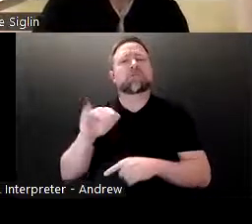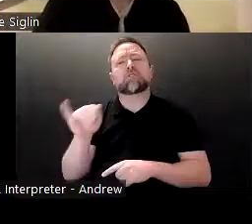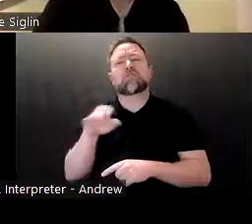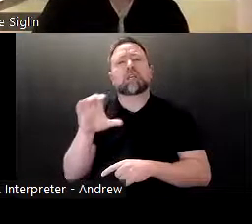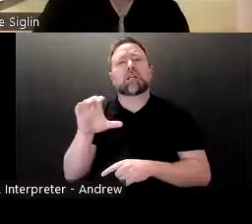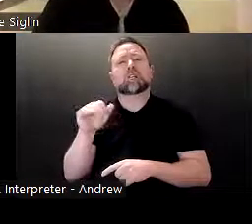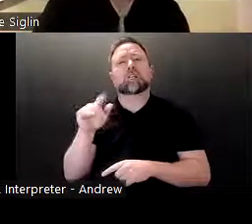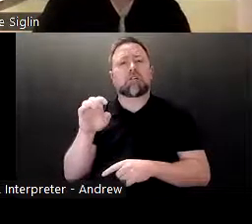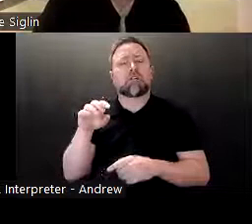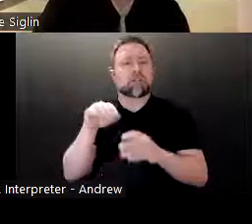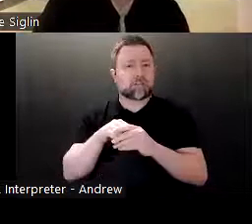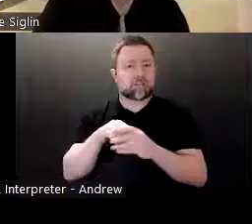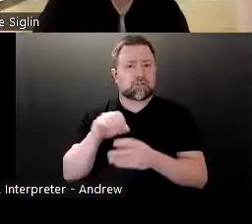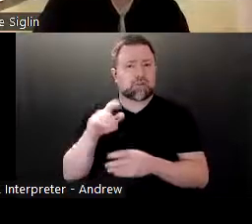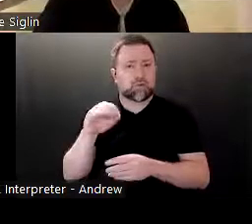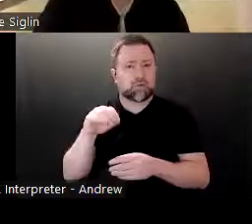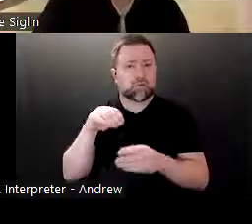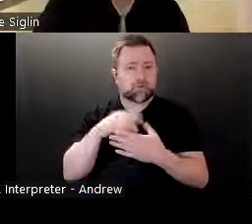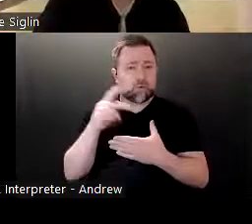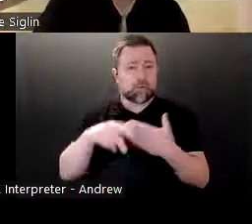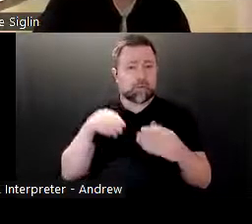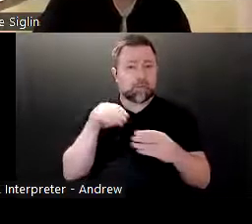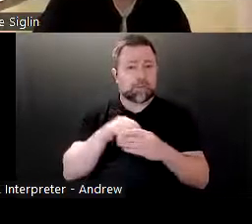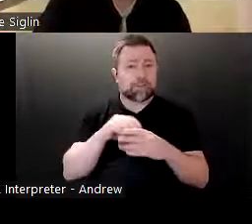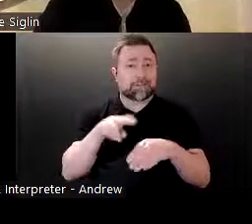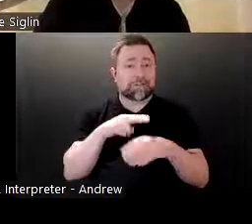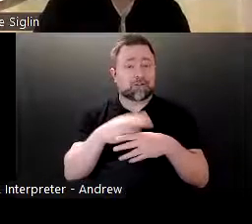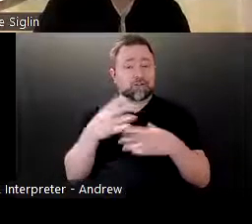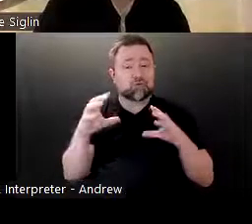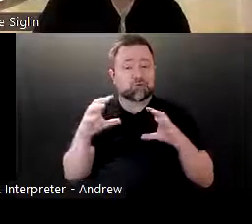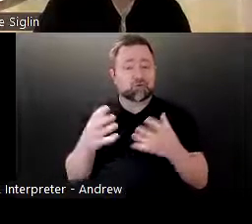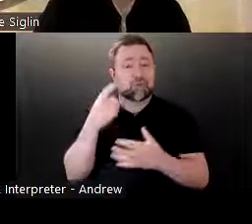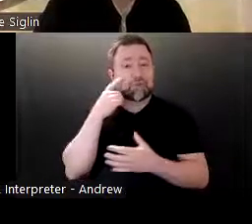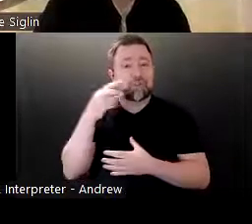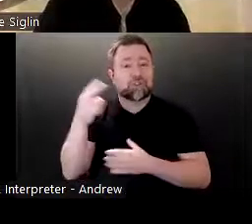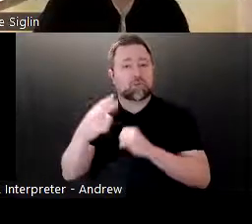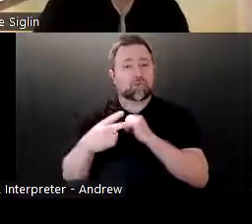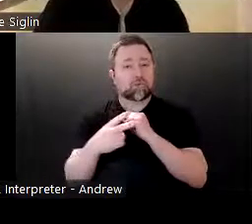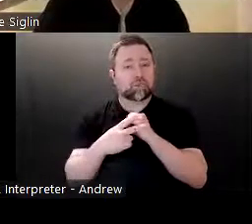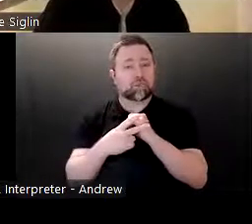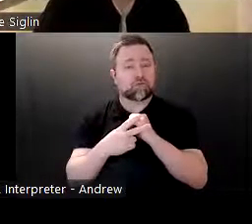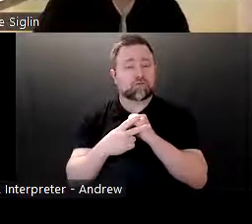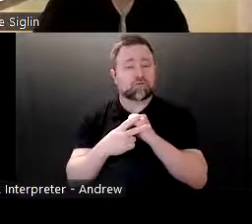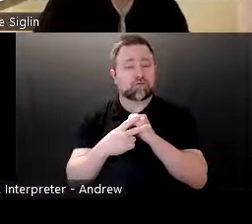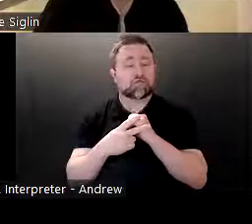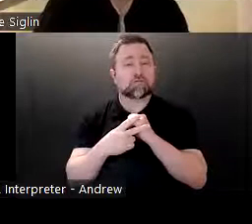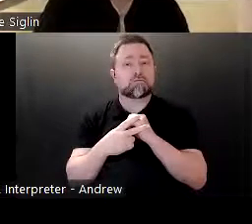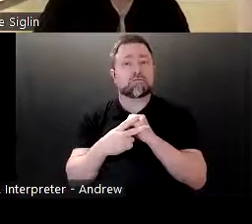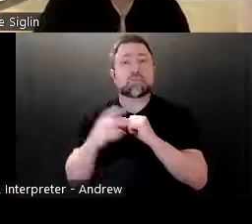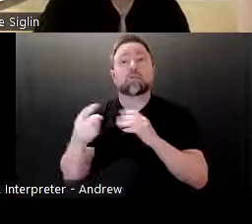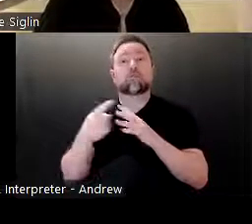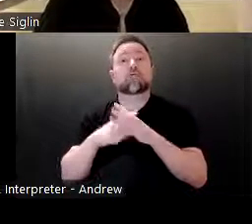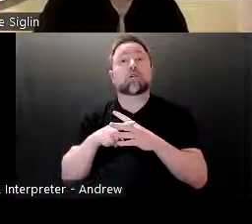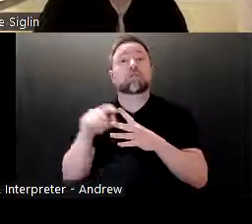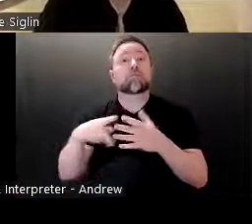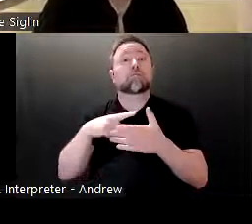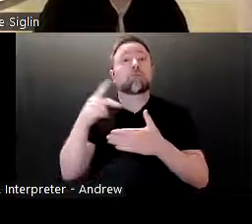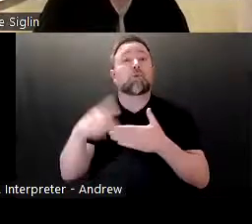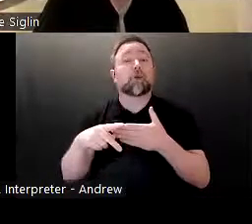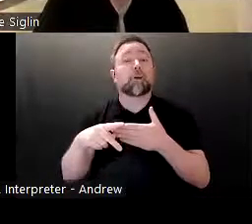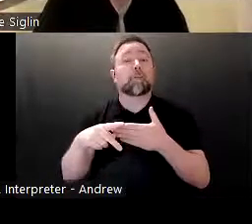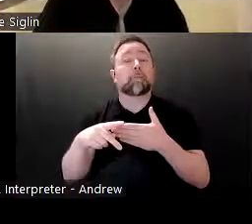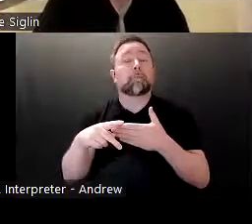Studios program, which is a program of the National Trust for Historic Preservation. We launched this program in response to a